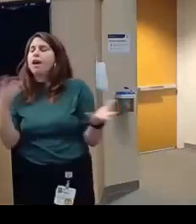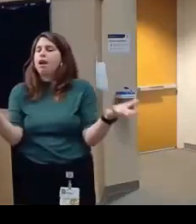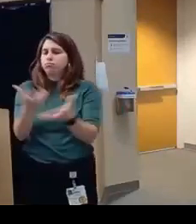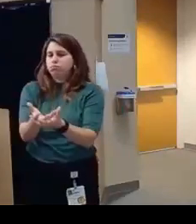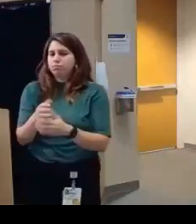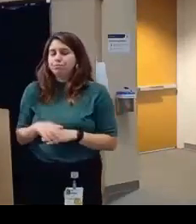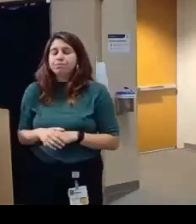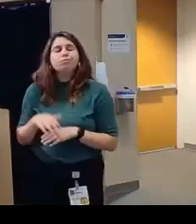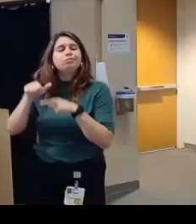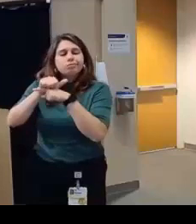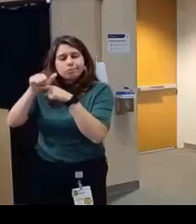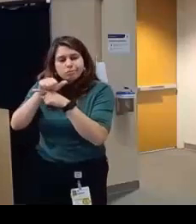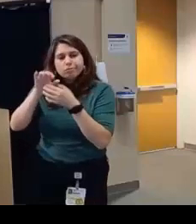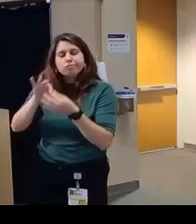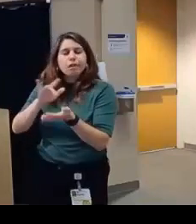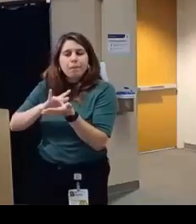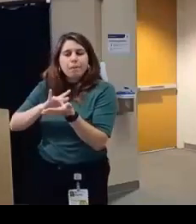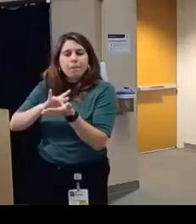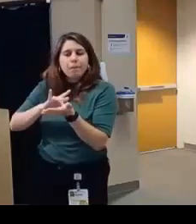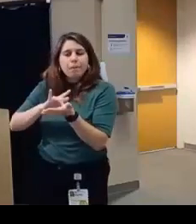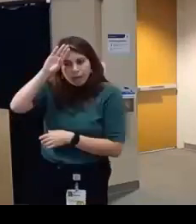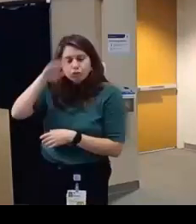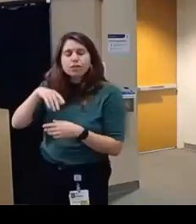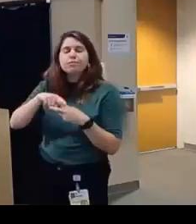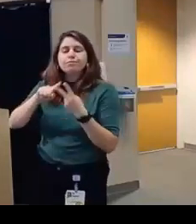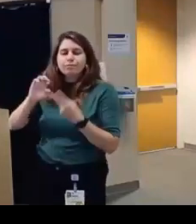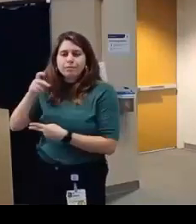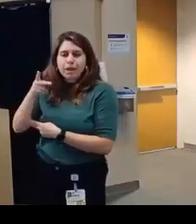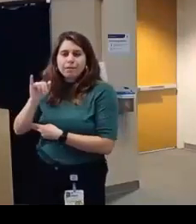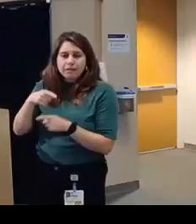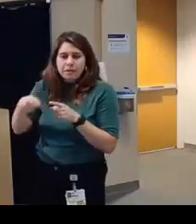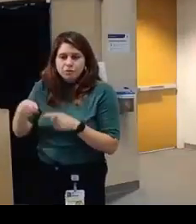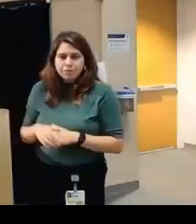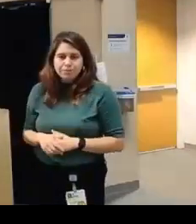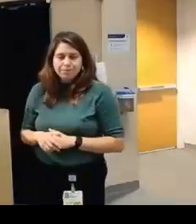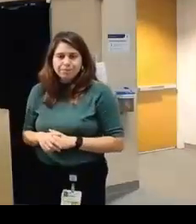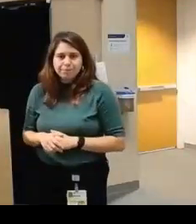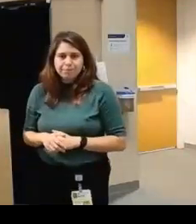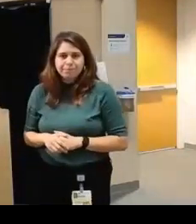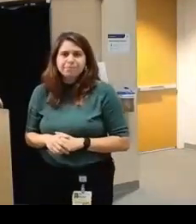some training in medical anthropology as well as in epidemiology.